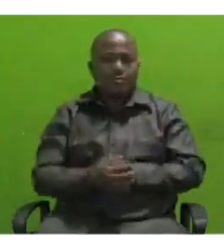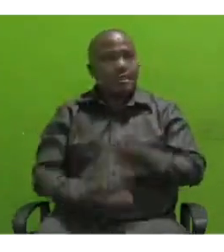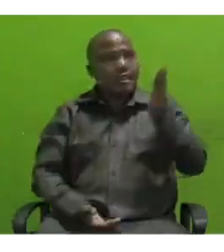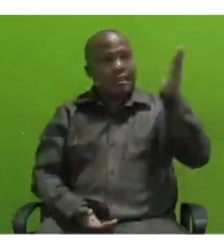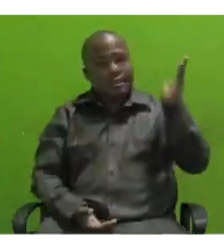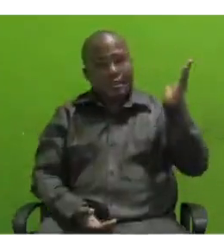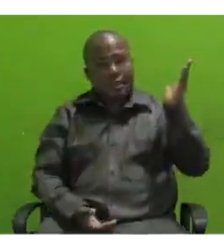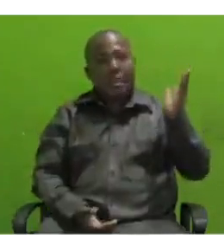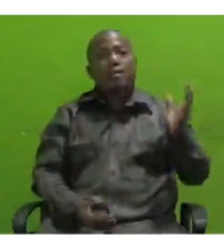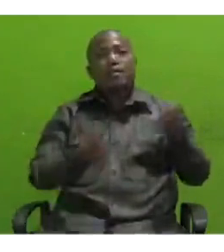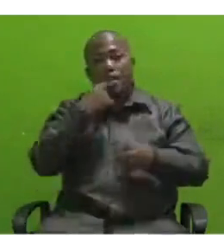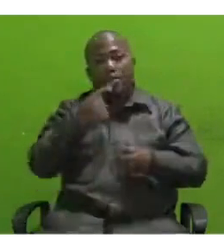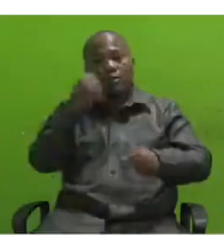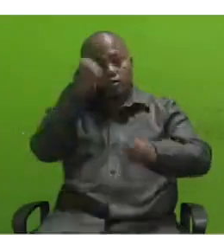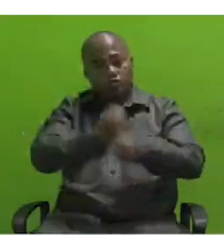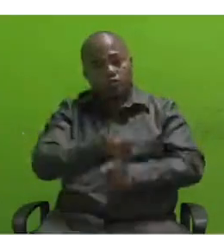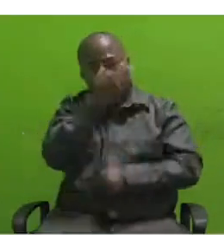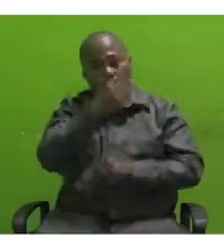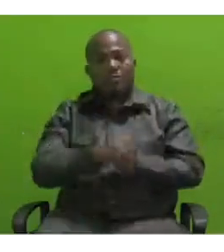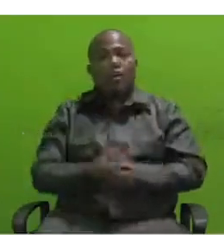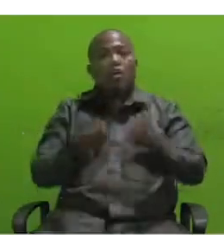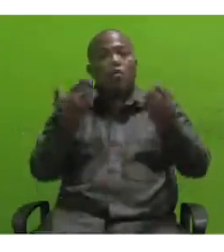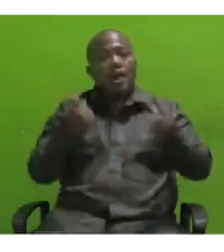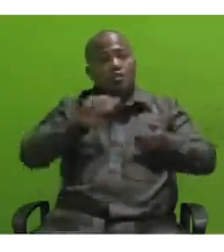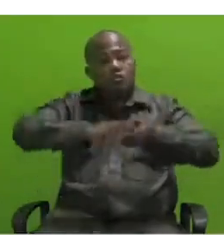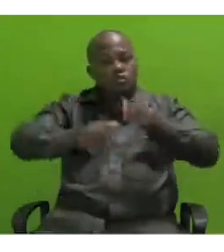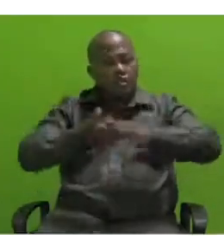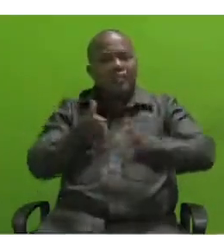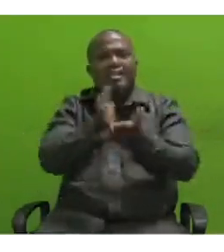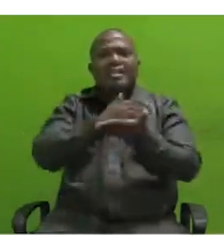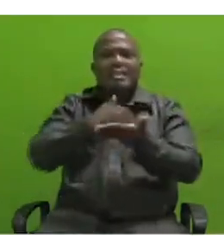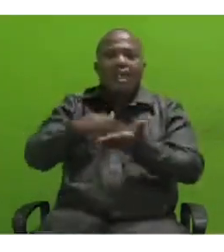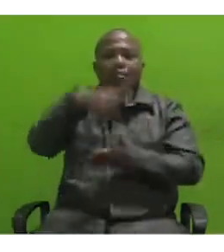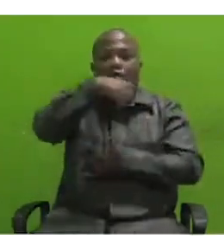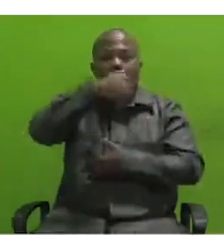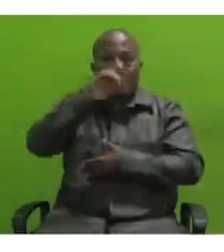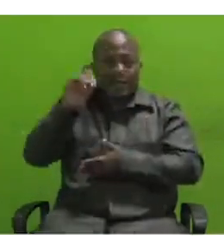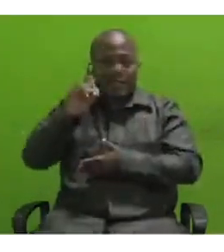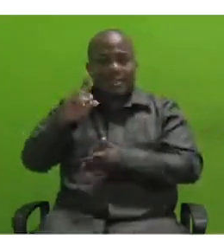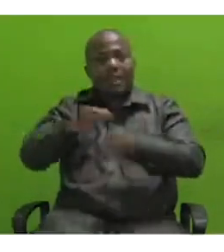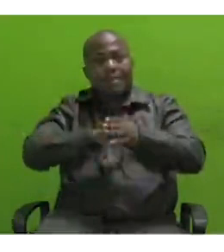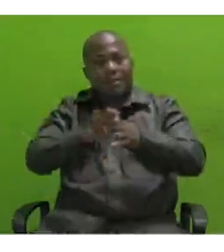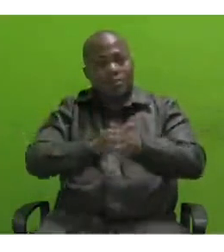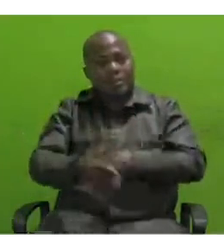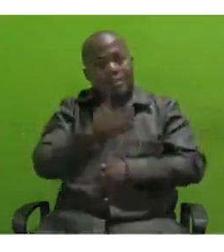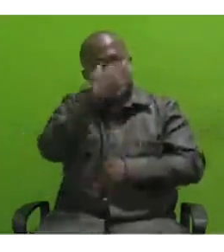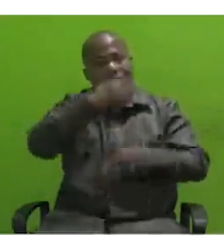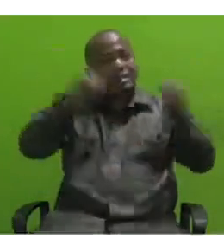we're supposed to do here. We want to solve some quadratic expression by using the completing